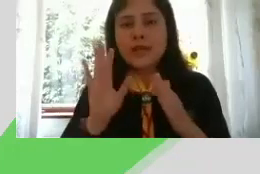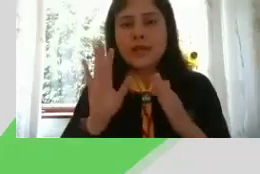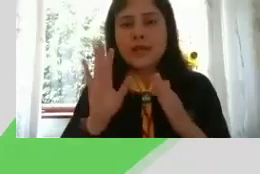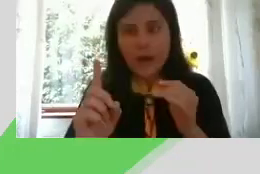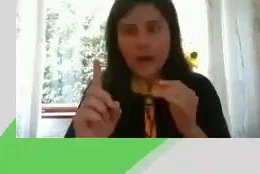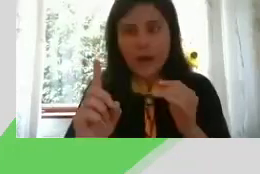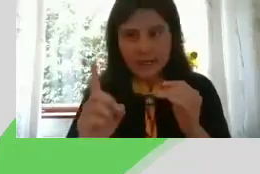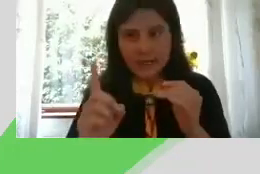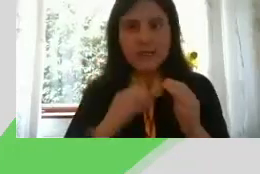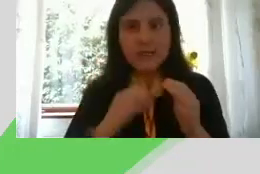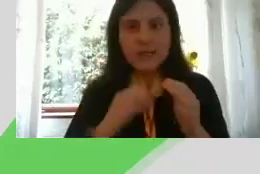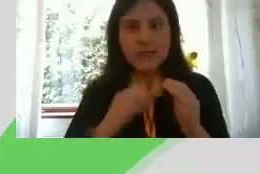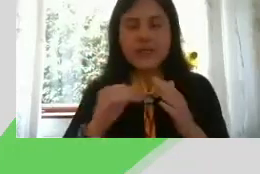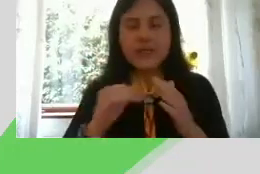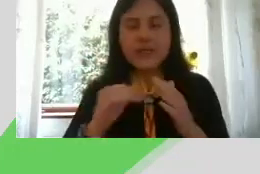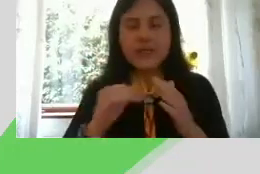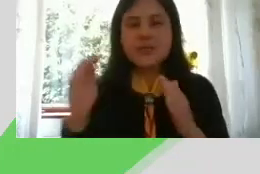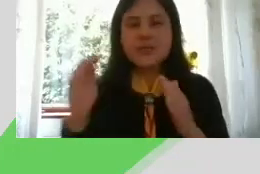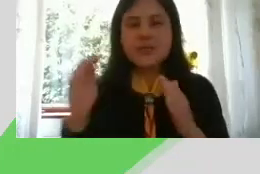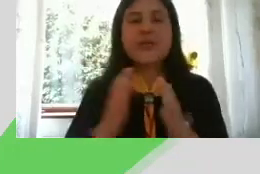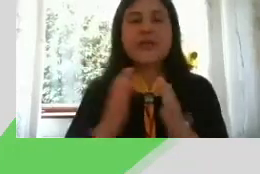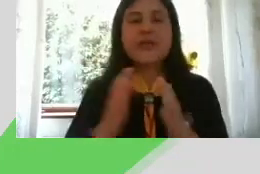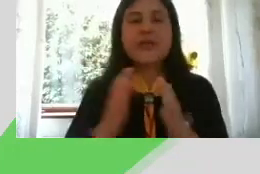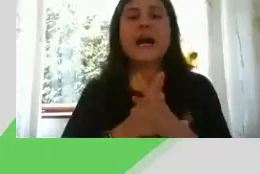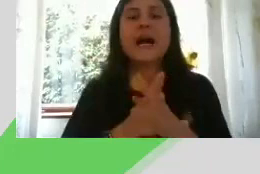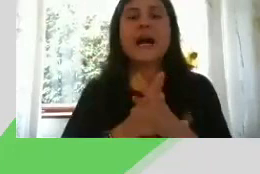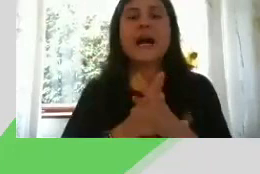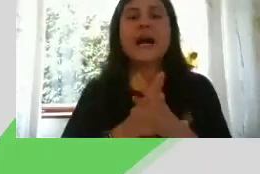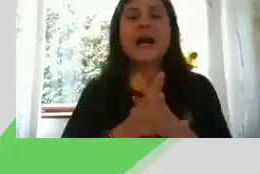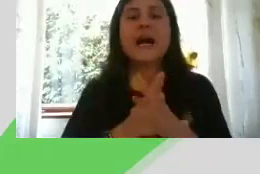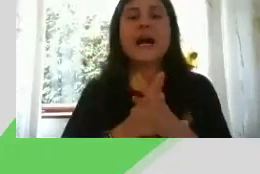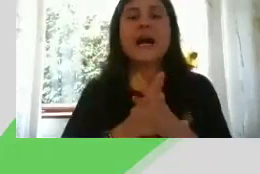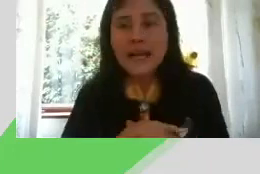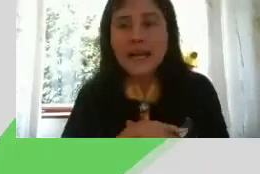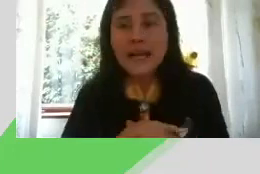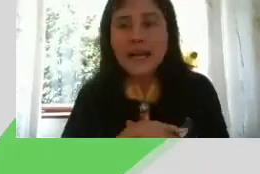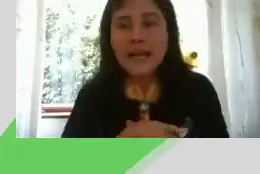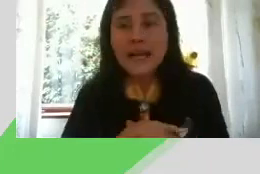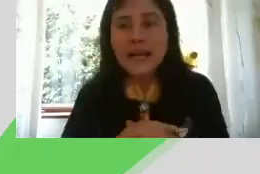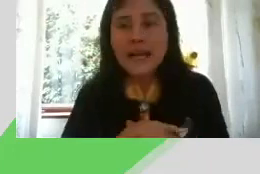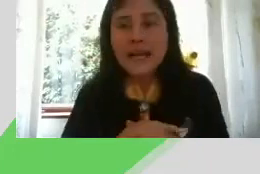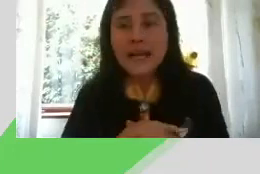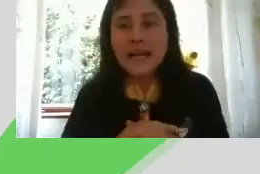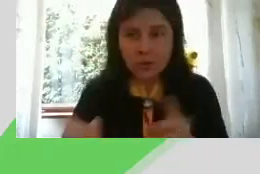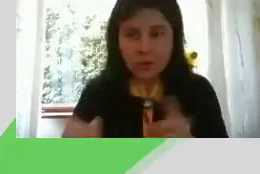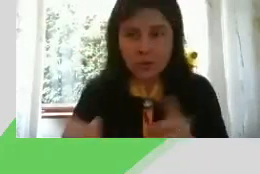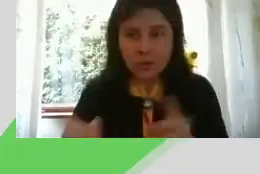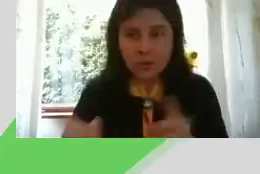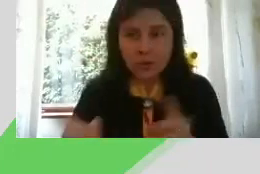in 1 minute, and you need to keep writing that. 100 signs, you need to